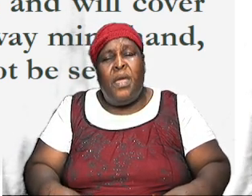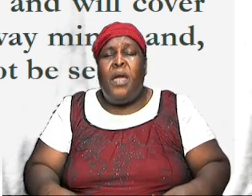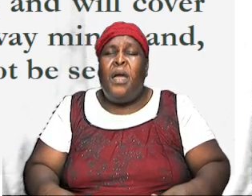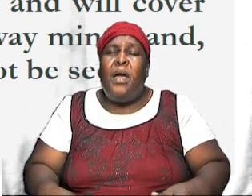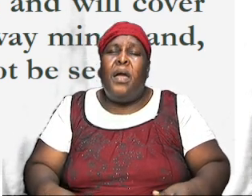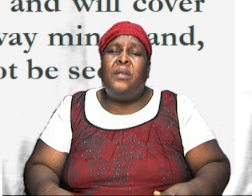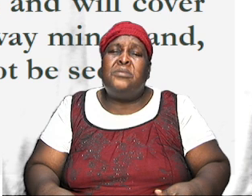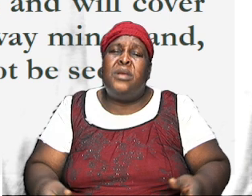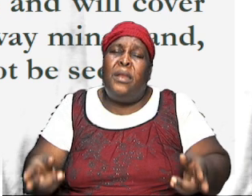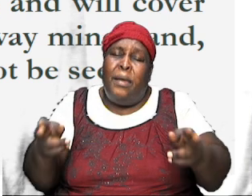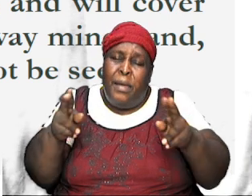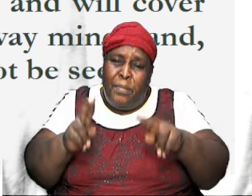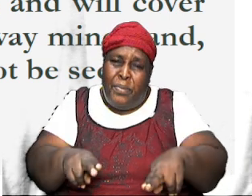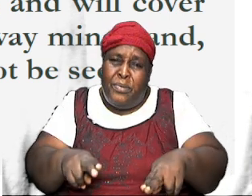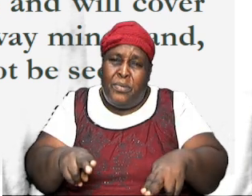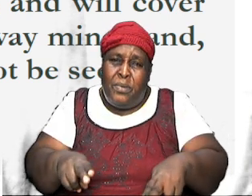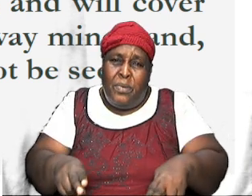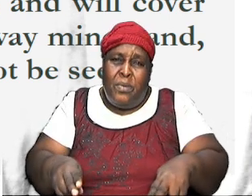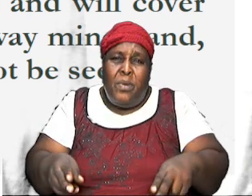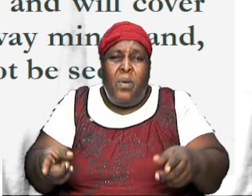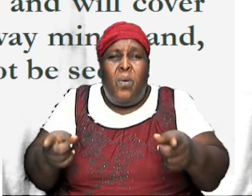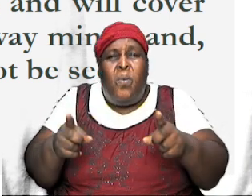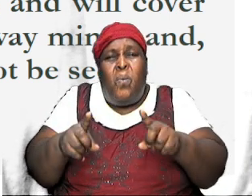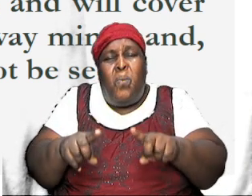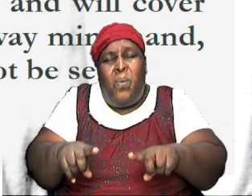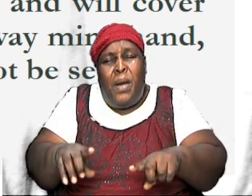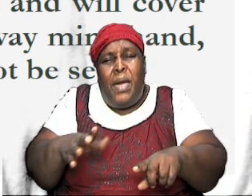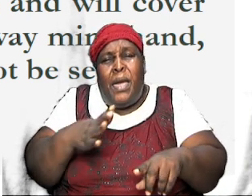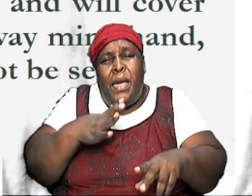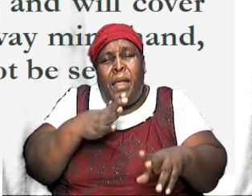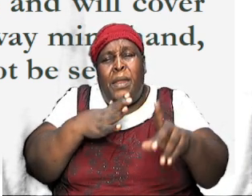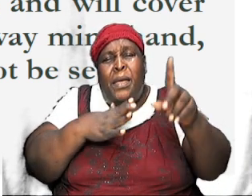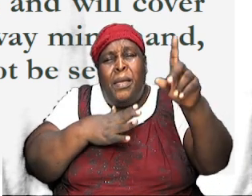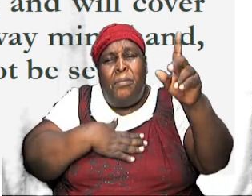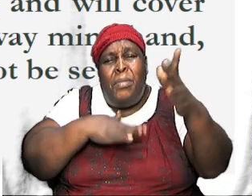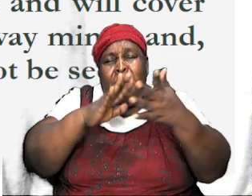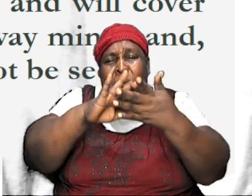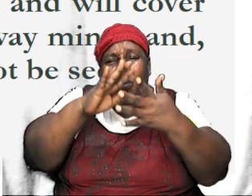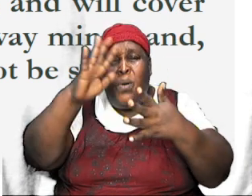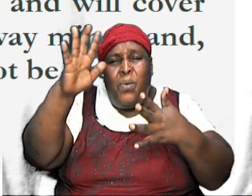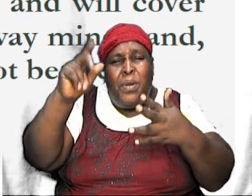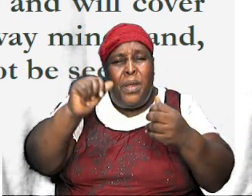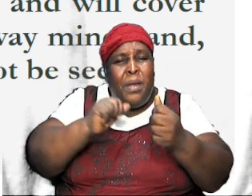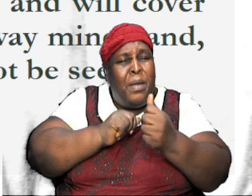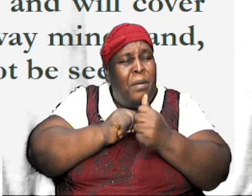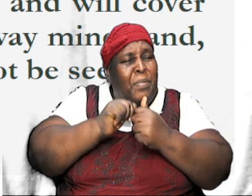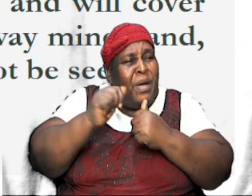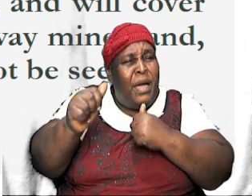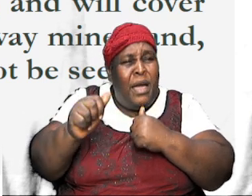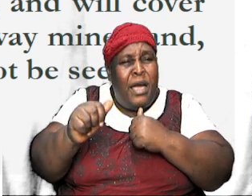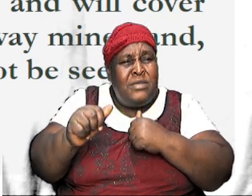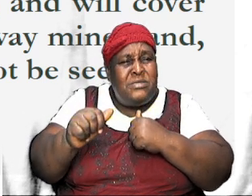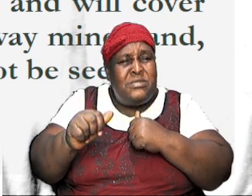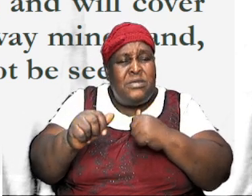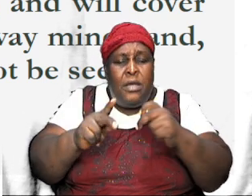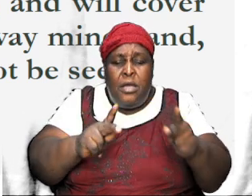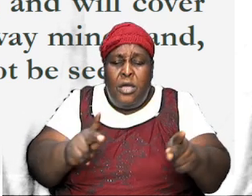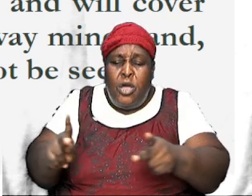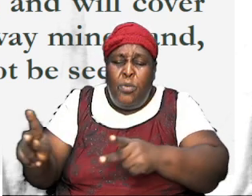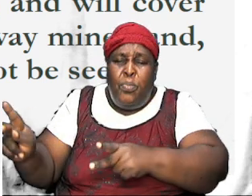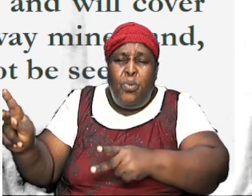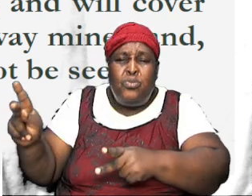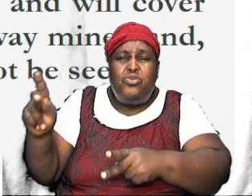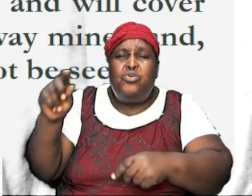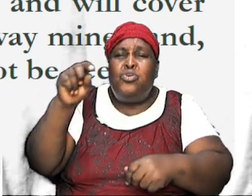pass, while my glory passeth by, that I will put thee in